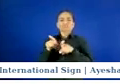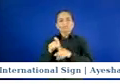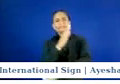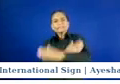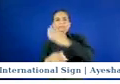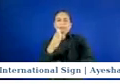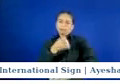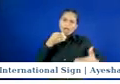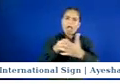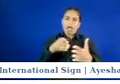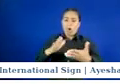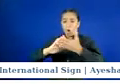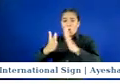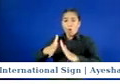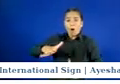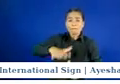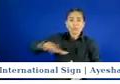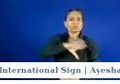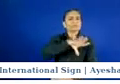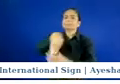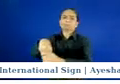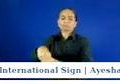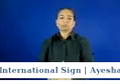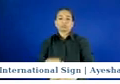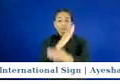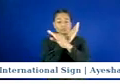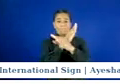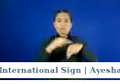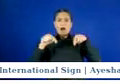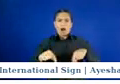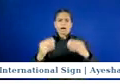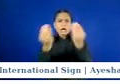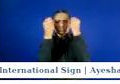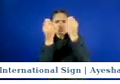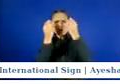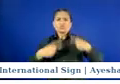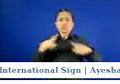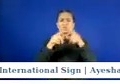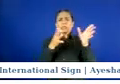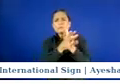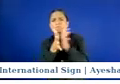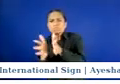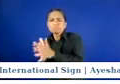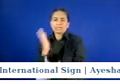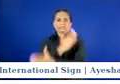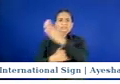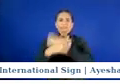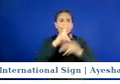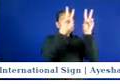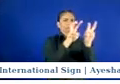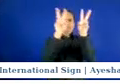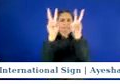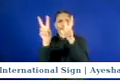services, their focus will be differently, and in the social welfare. So to bring these definitions into one was a bit of a